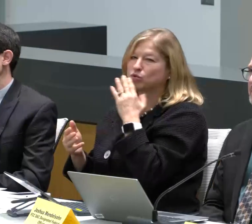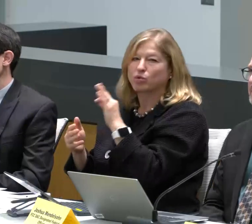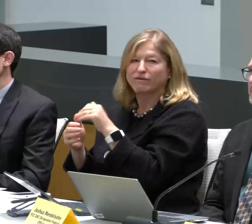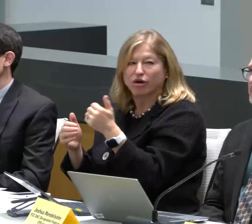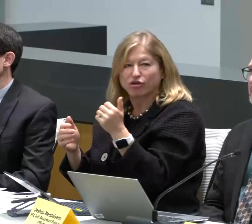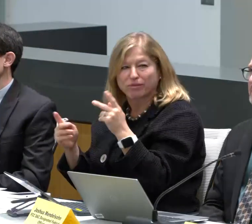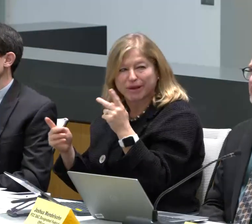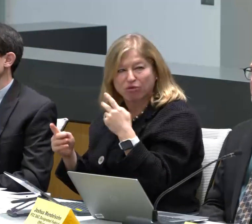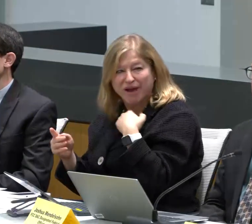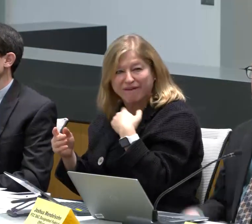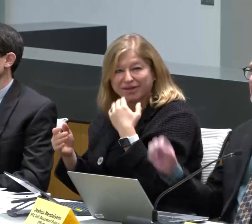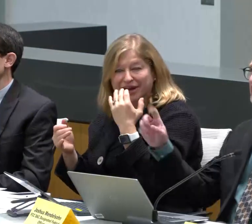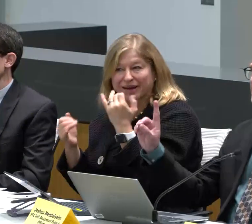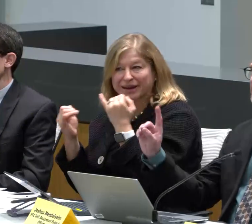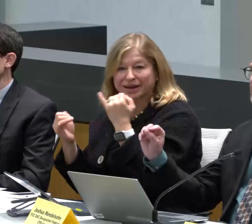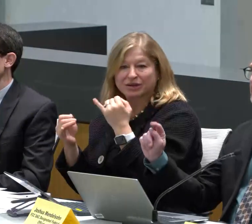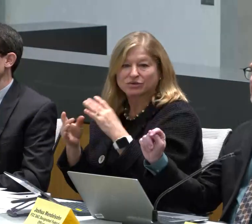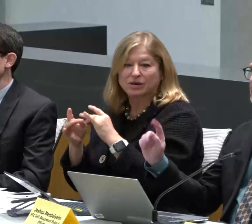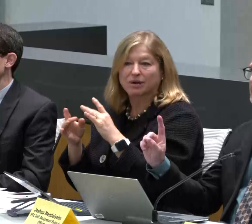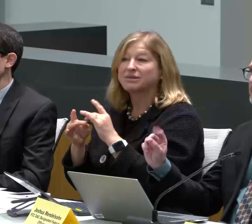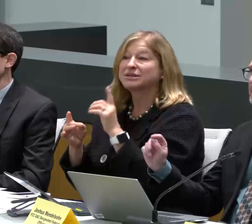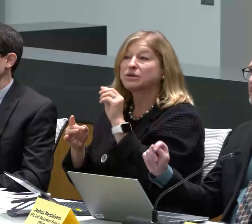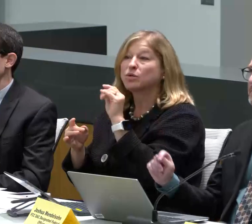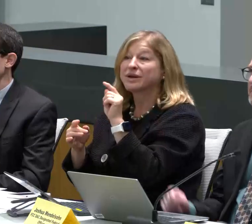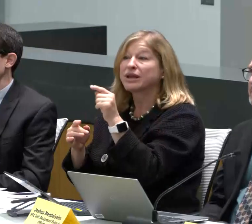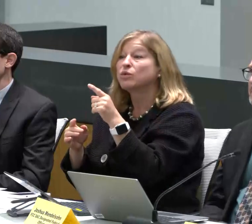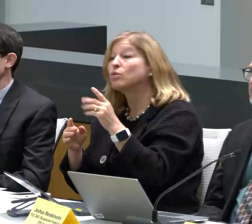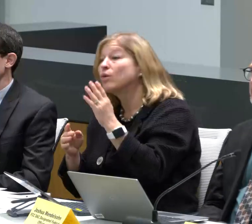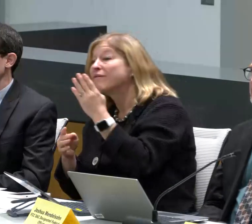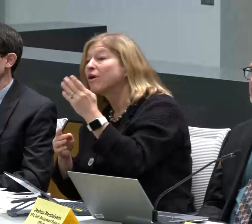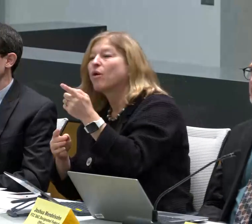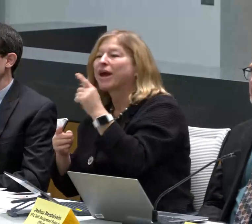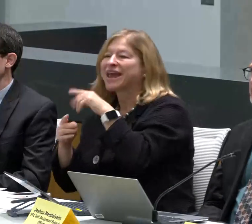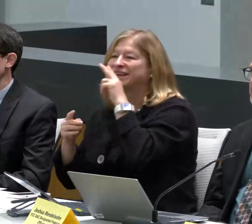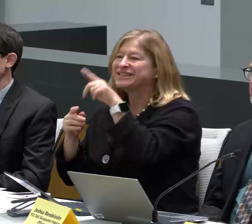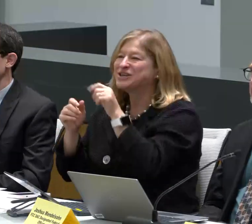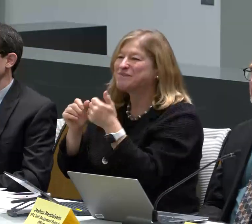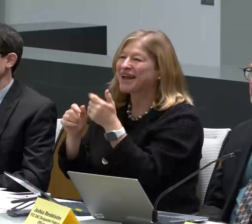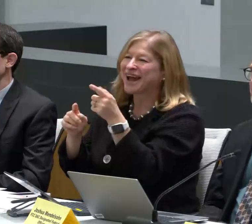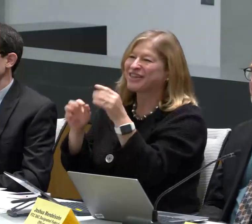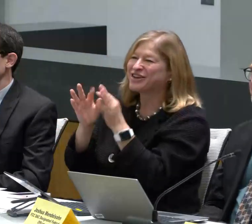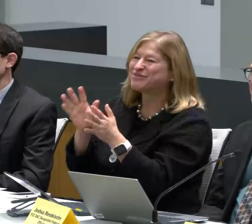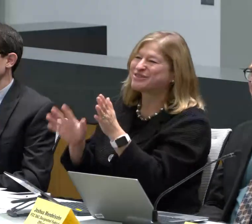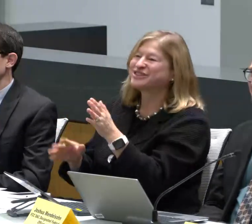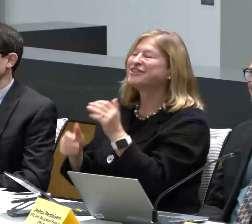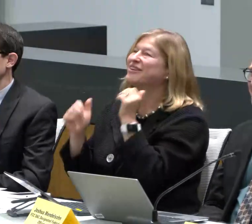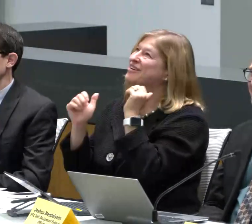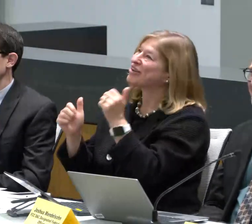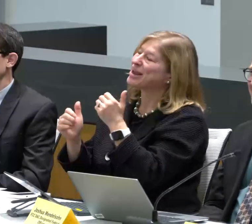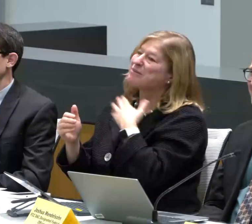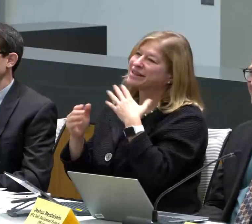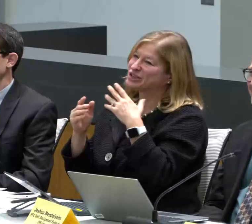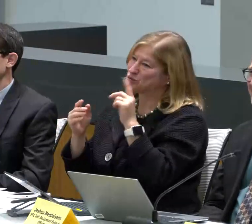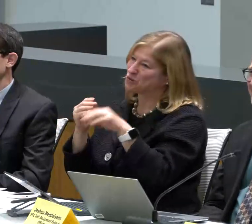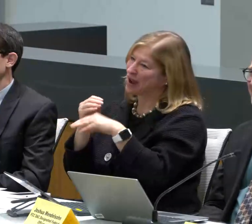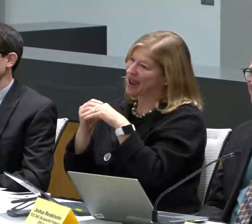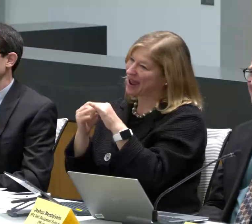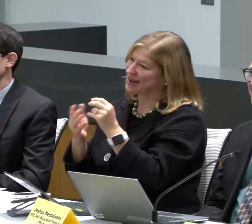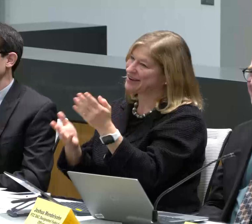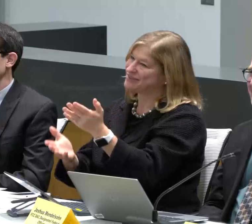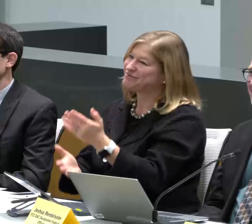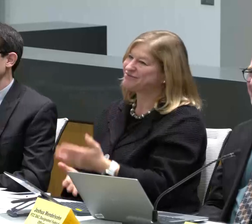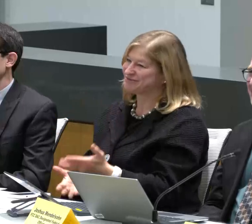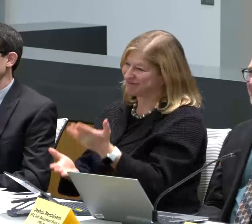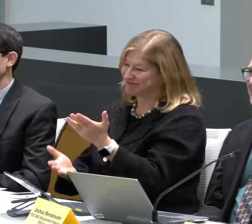the situation. I'm sure there are various other methods, or if people have, I couldn't see you behind the interpreters.